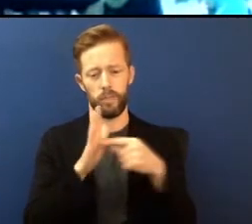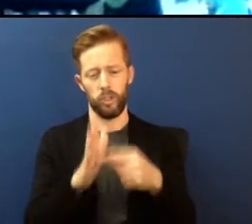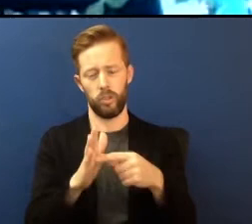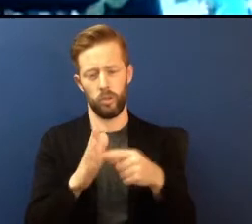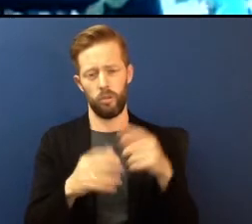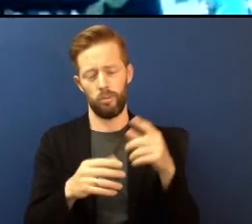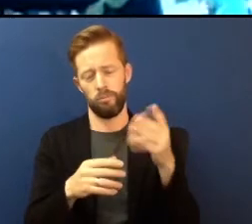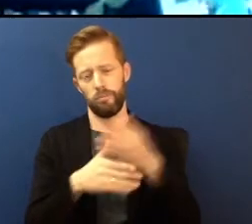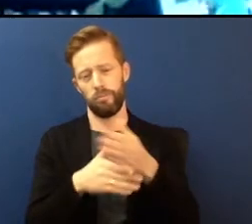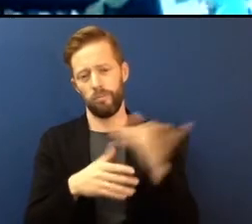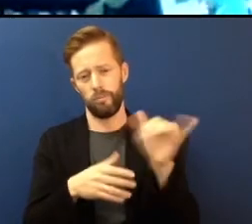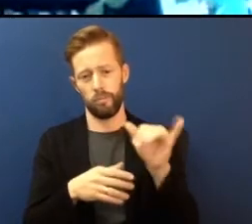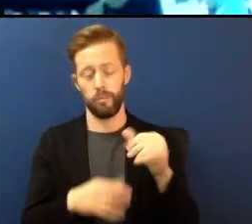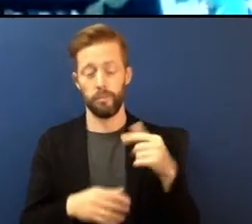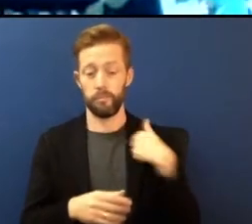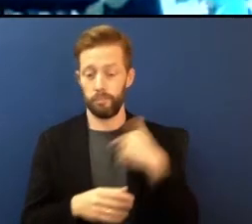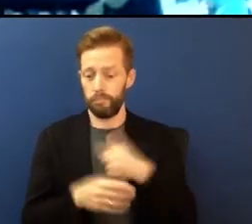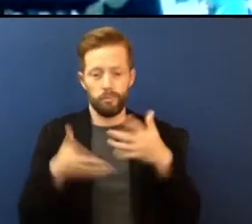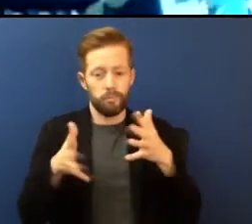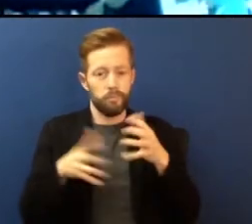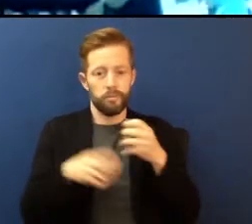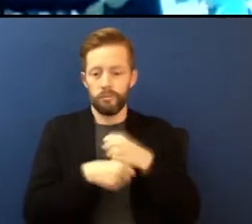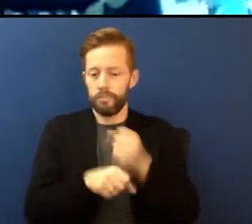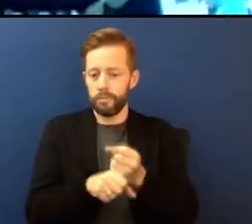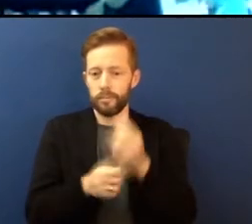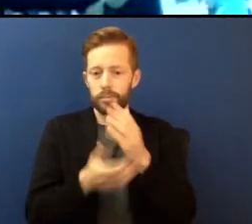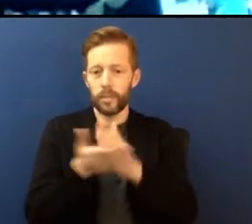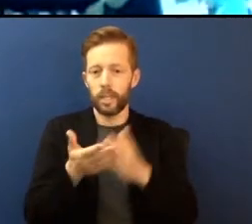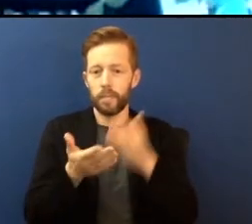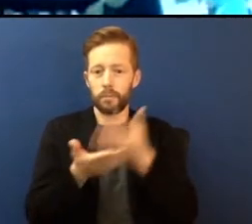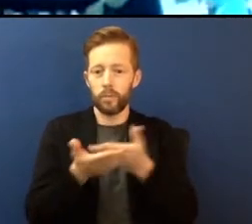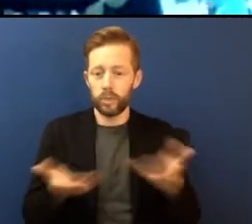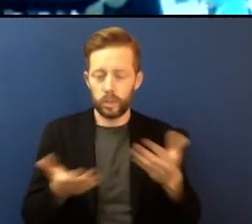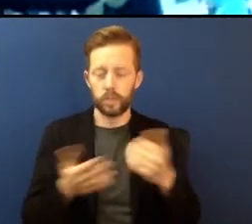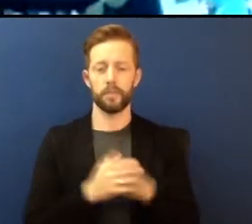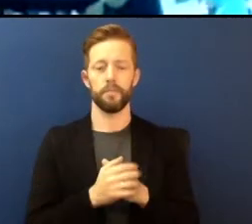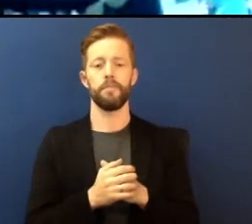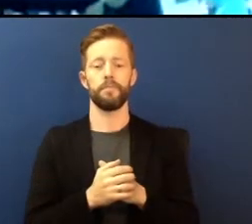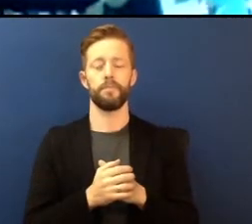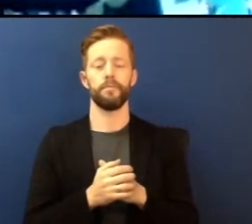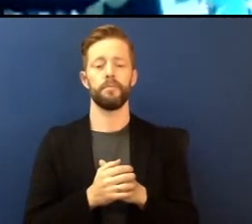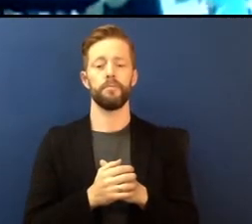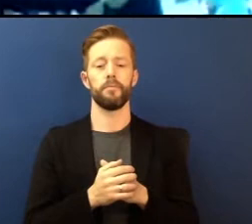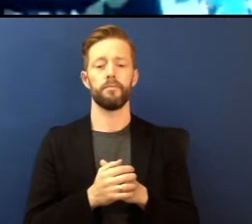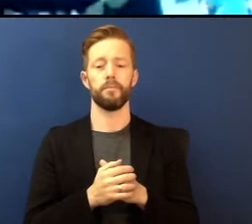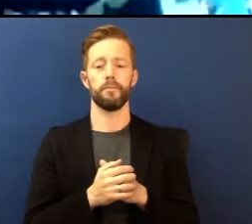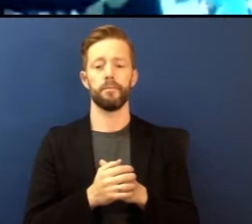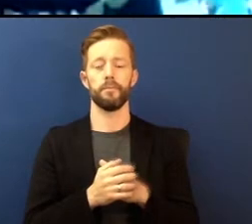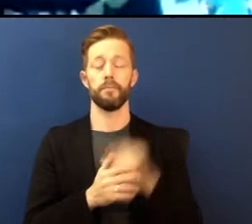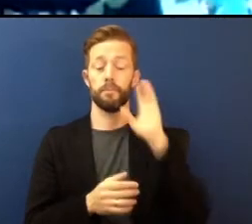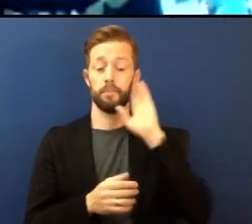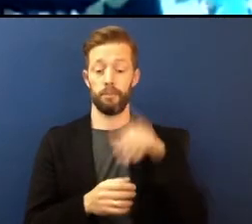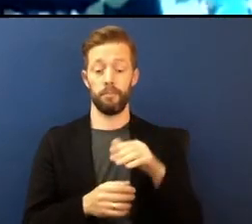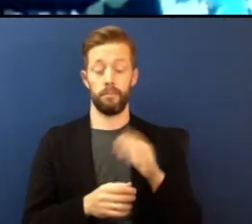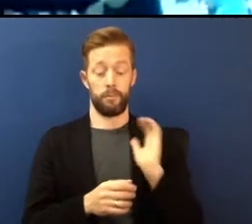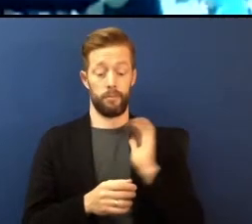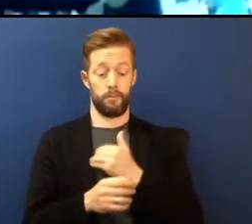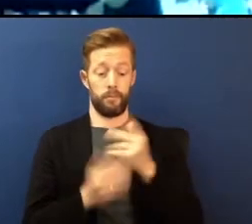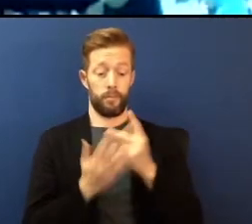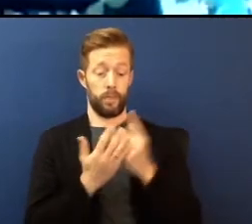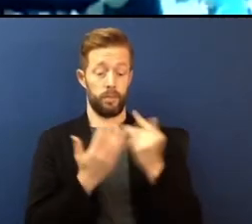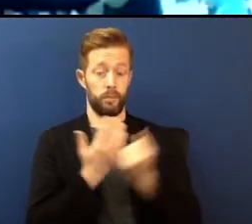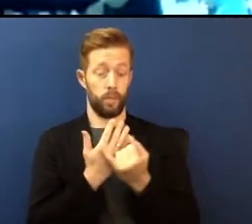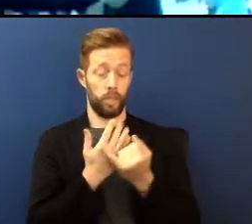shared. You can look at the resources we've already created. We've always had in our project,